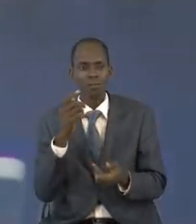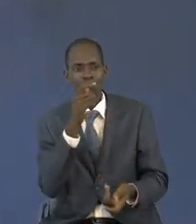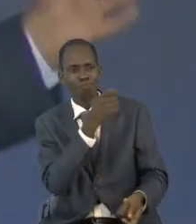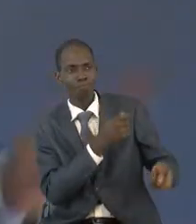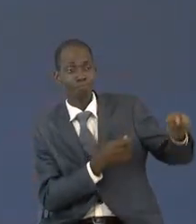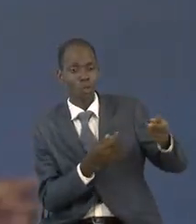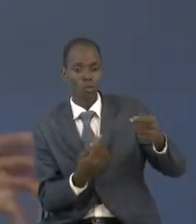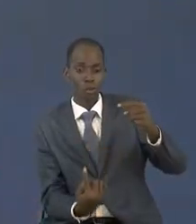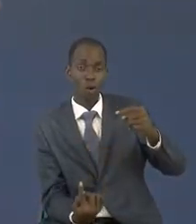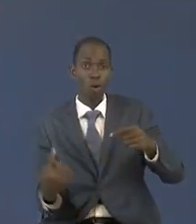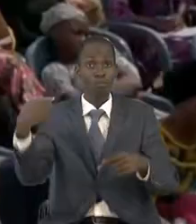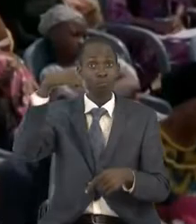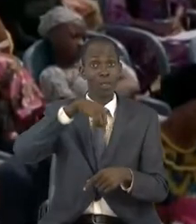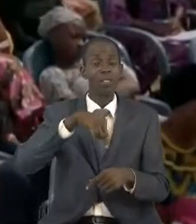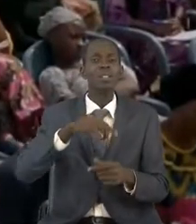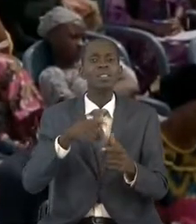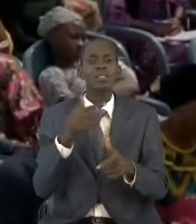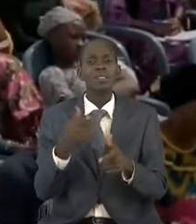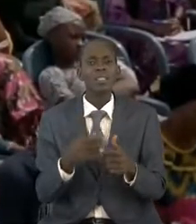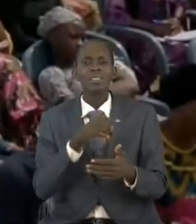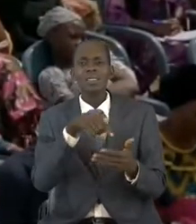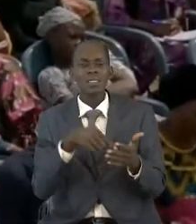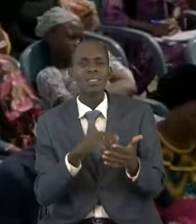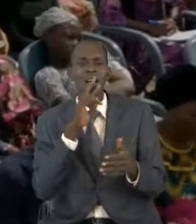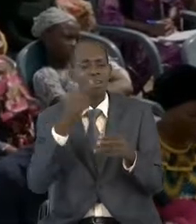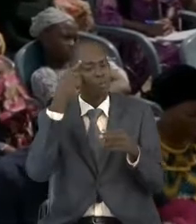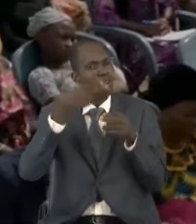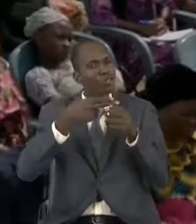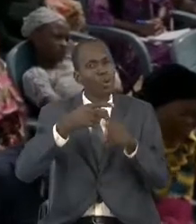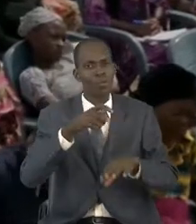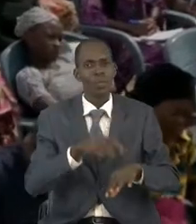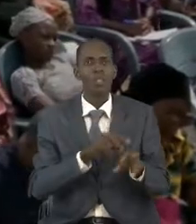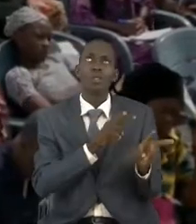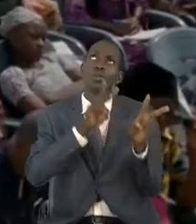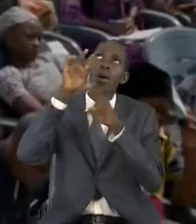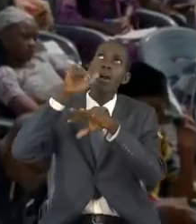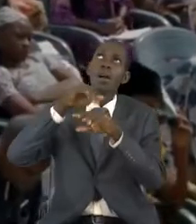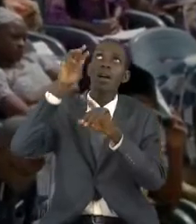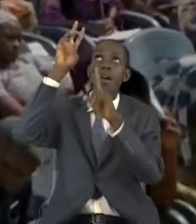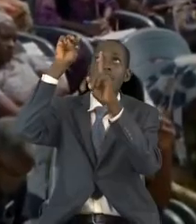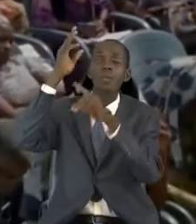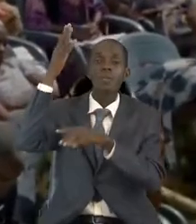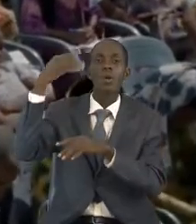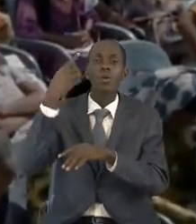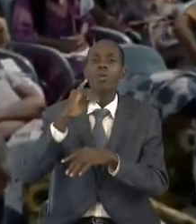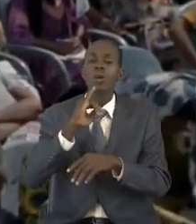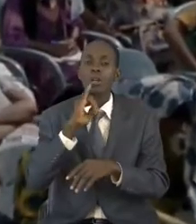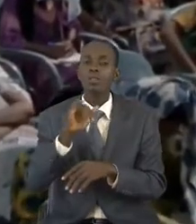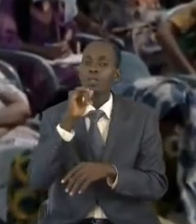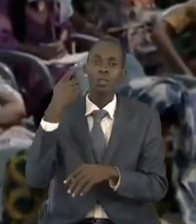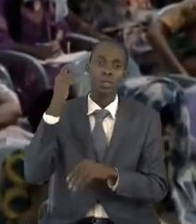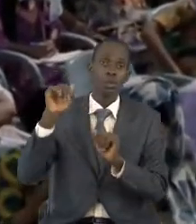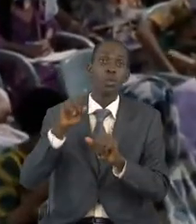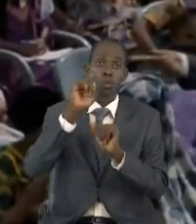world, those are temporal things. You look at him who is invisible, you'll hear his voice, you'll feel his